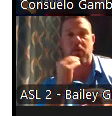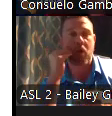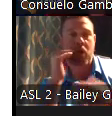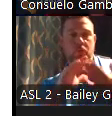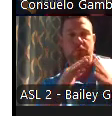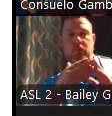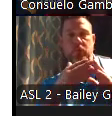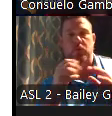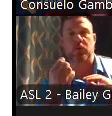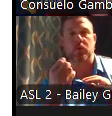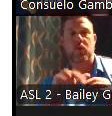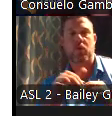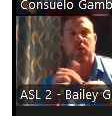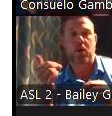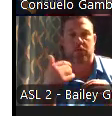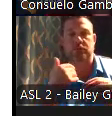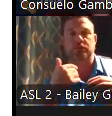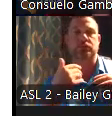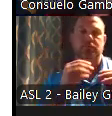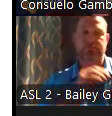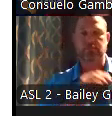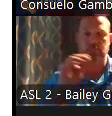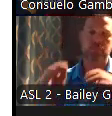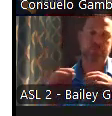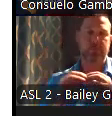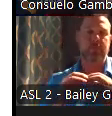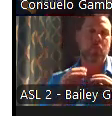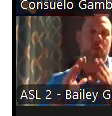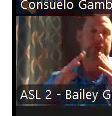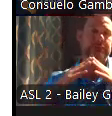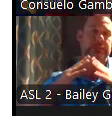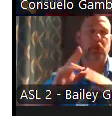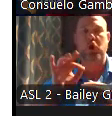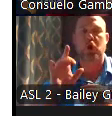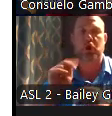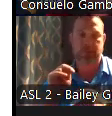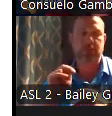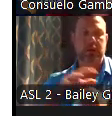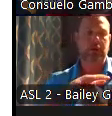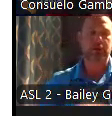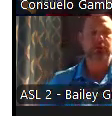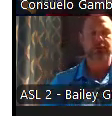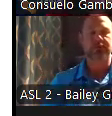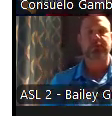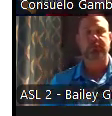or others have, moved to more urban or reside in urban areas.